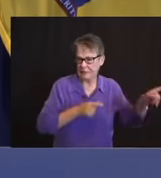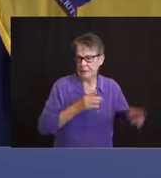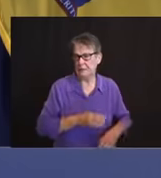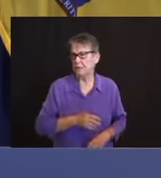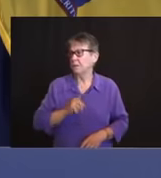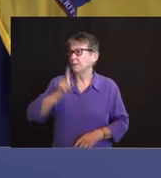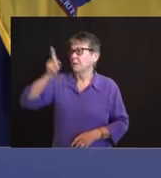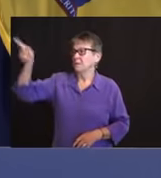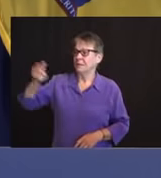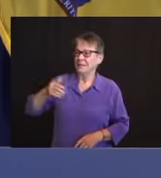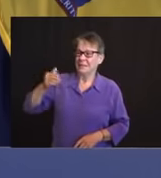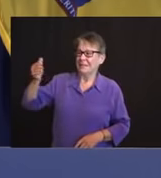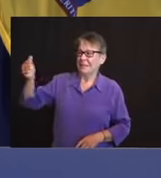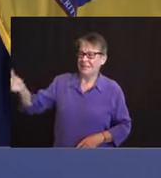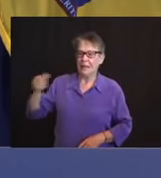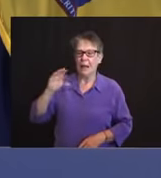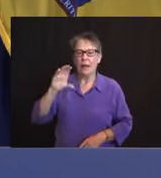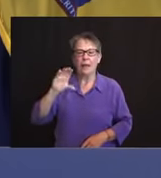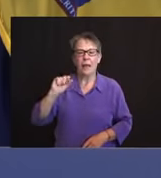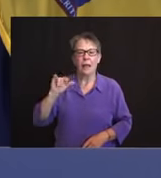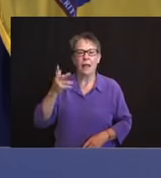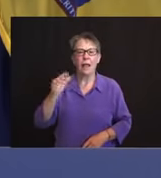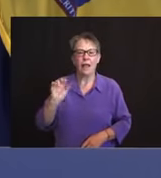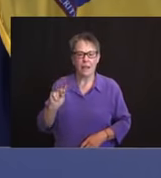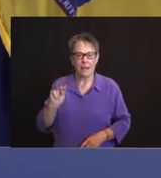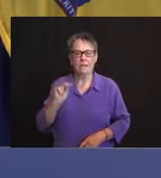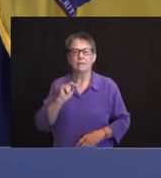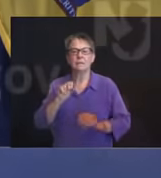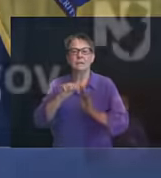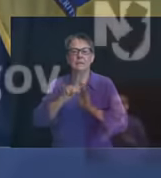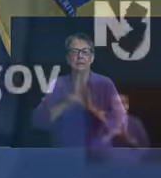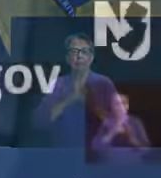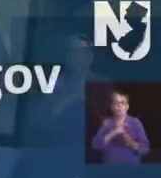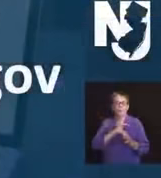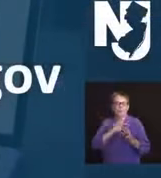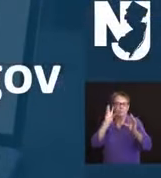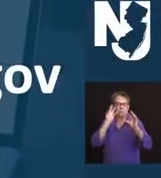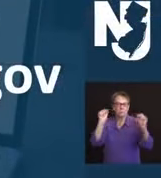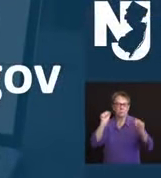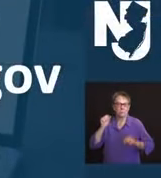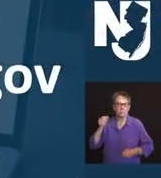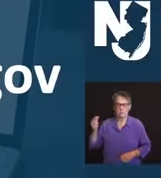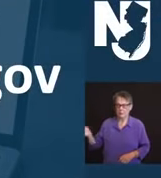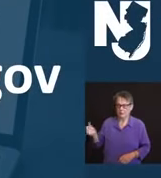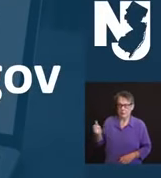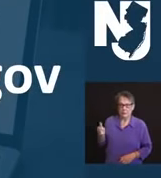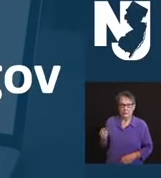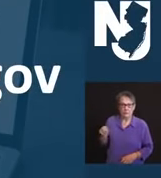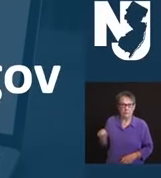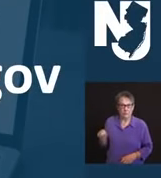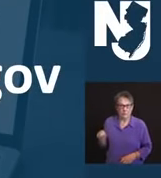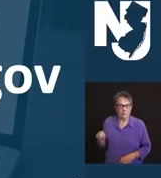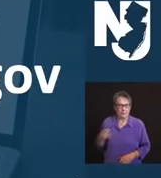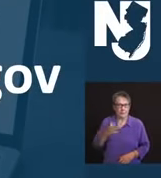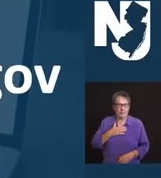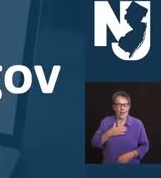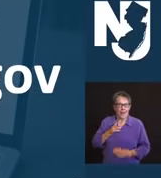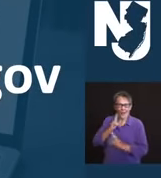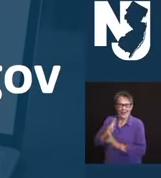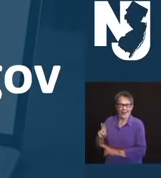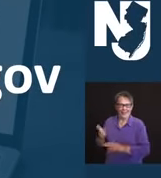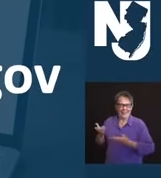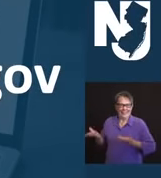you know well, the Superintendent of the State Police, Colonel Pat Callahan. And it is a particular honor to be joined by the woman to my left,